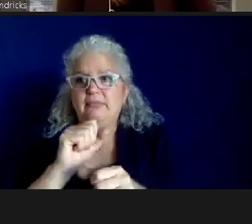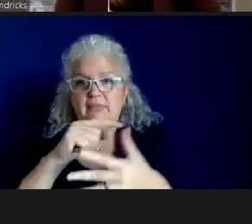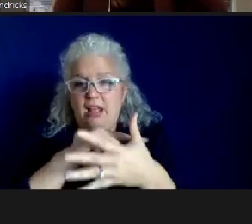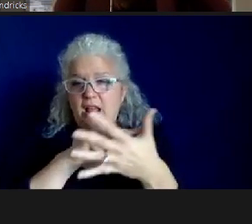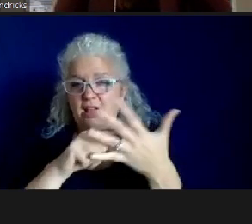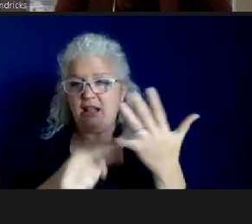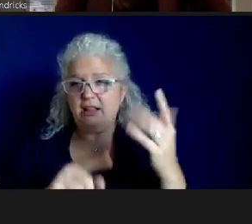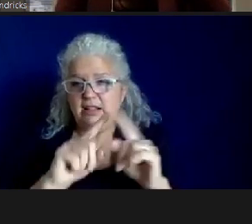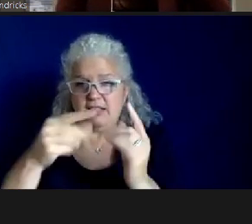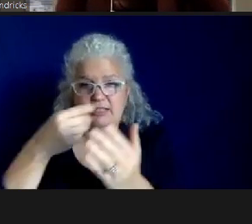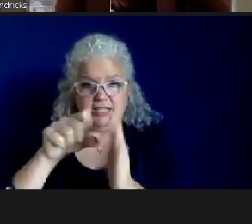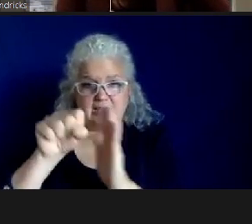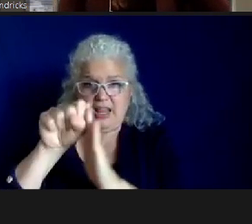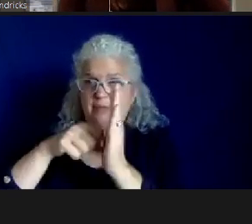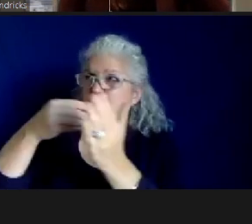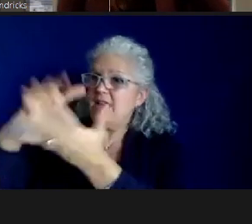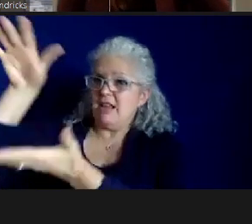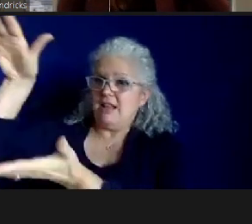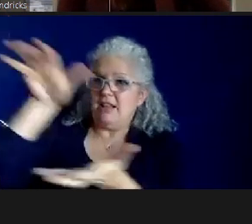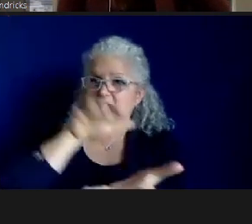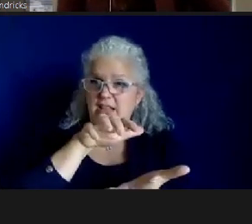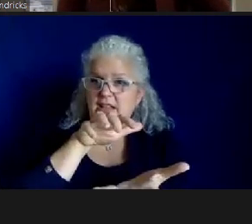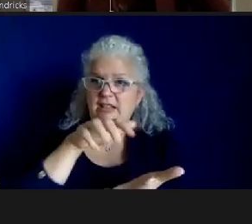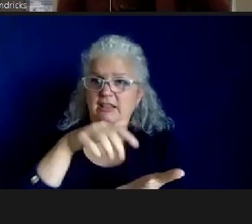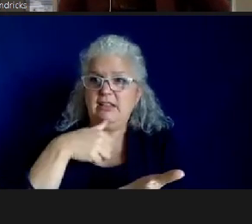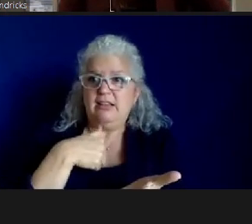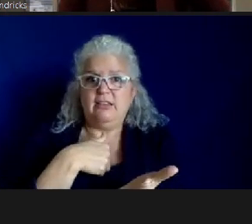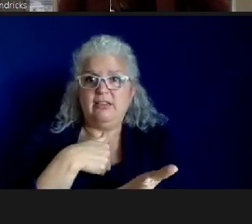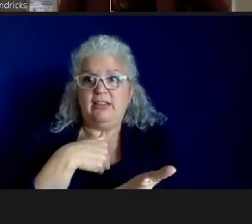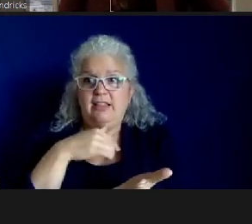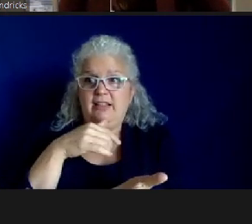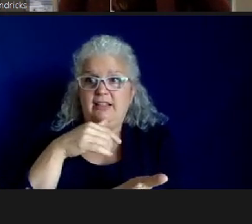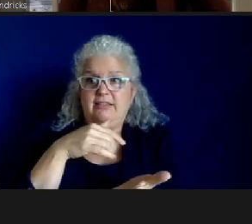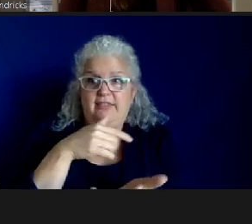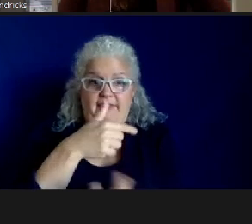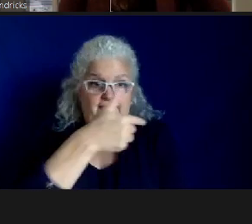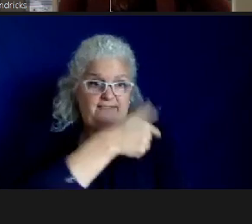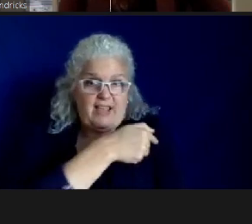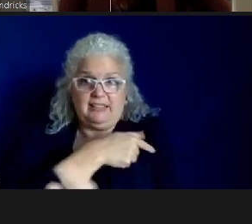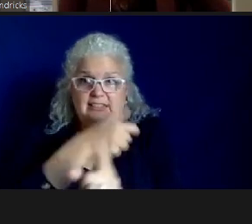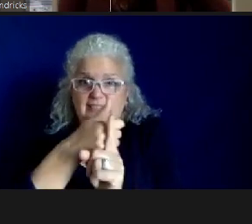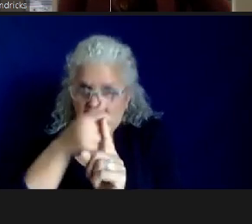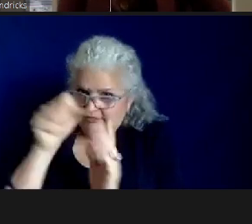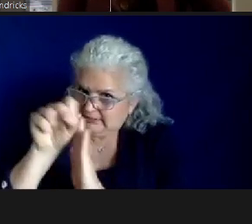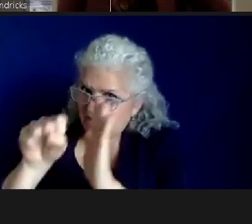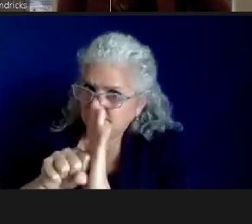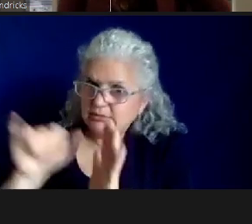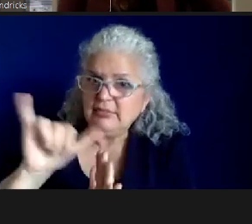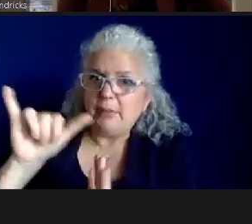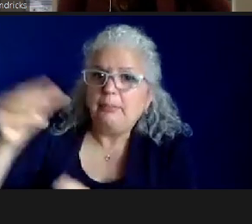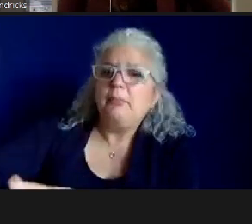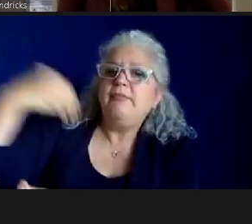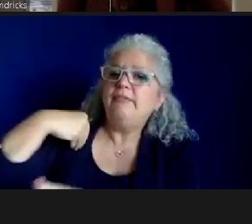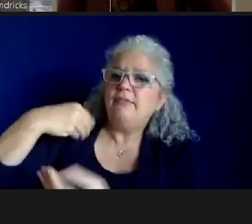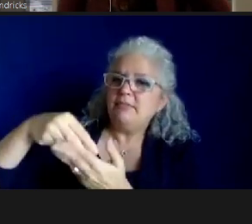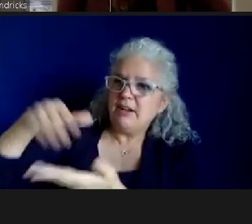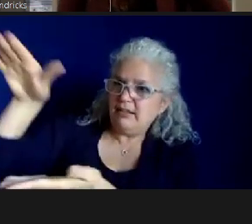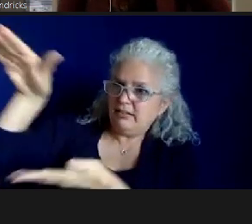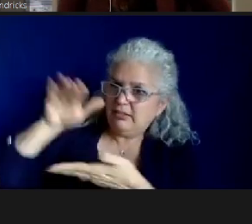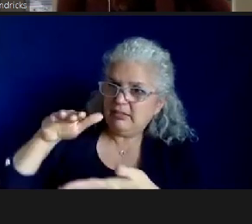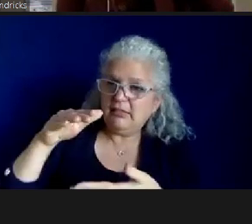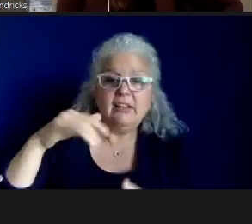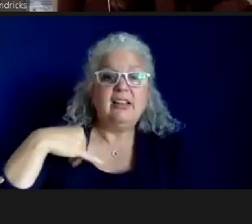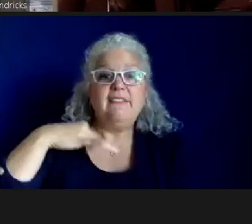contact tracing, vaccine supply itself comes to us from the state. So the state has significant leverage